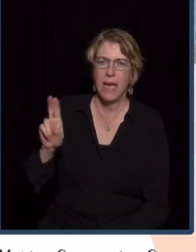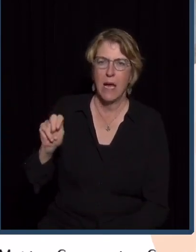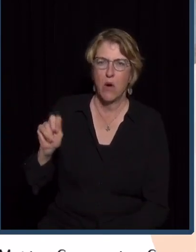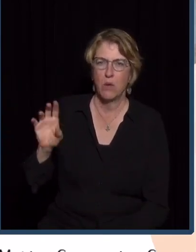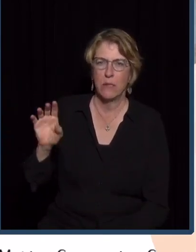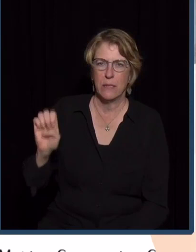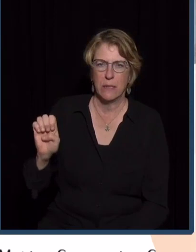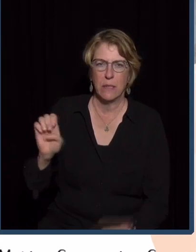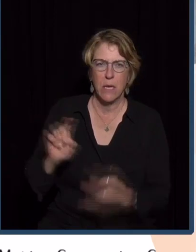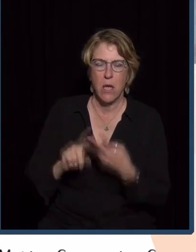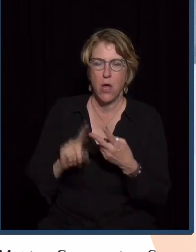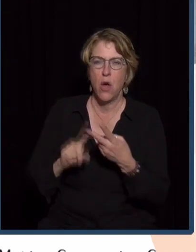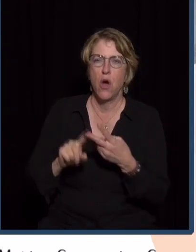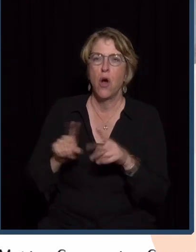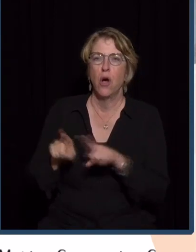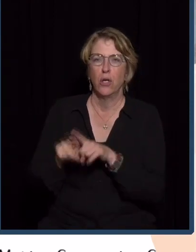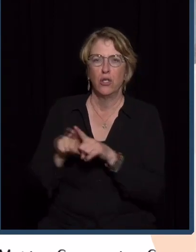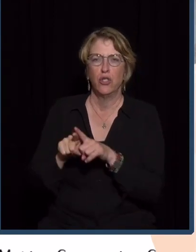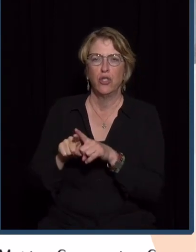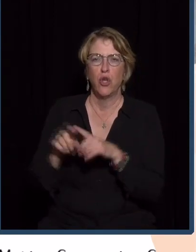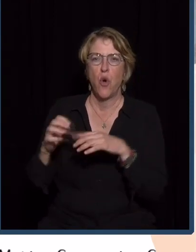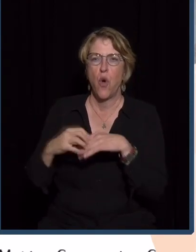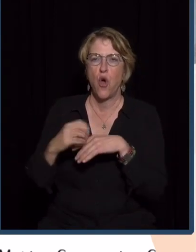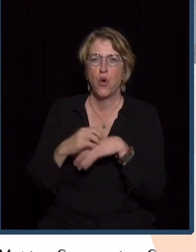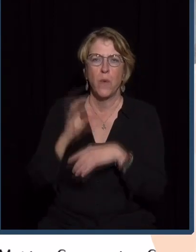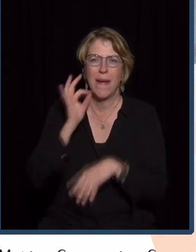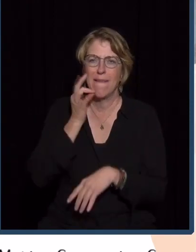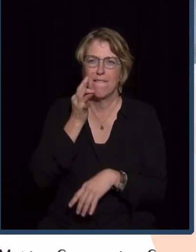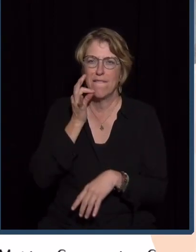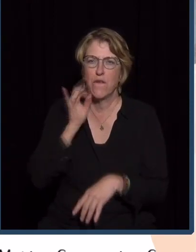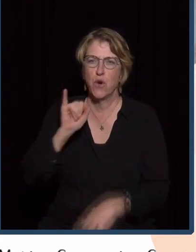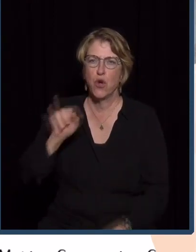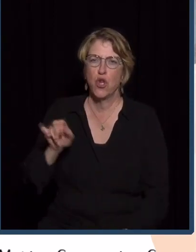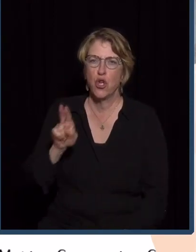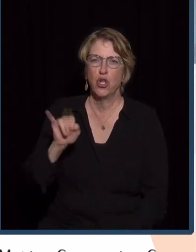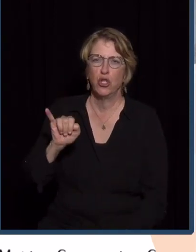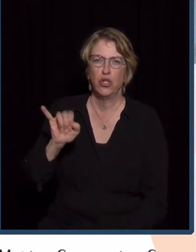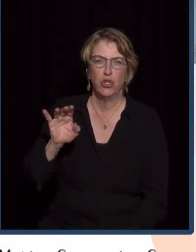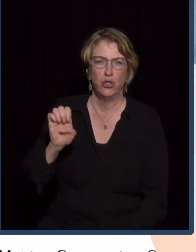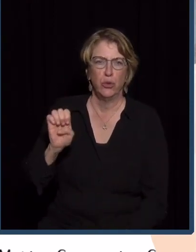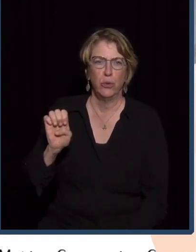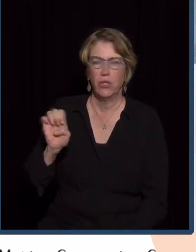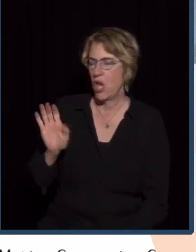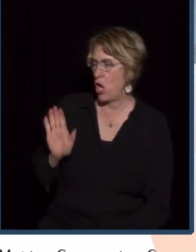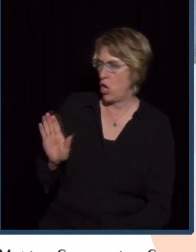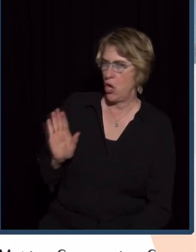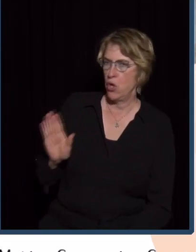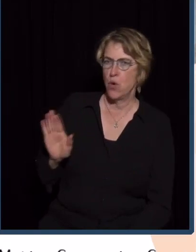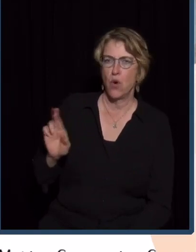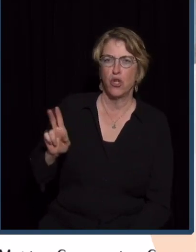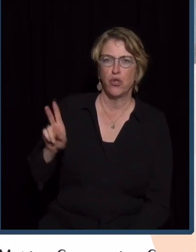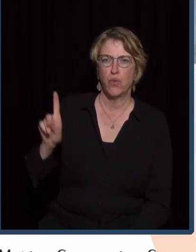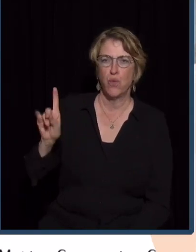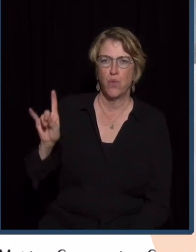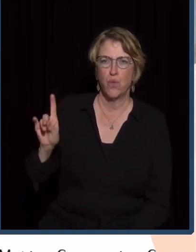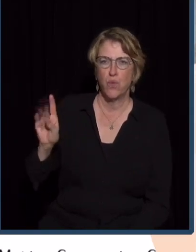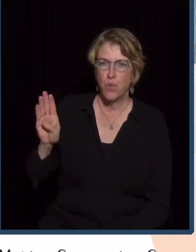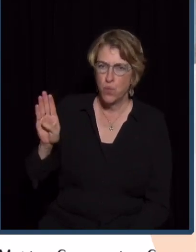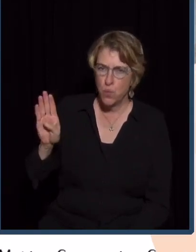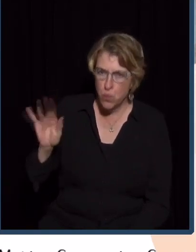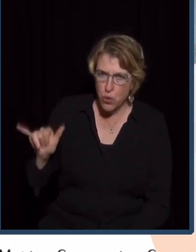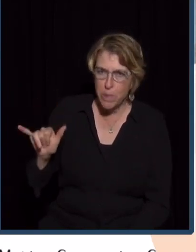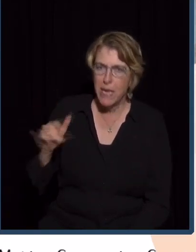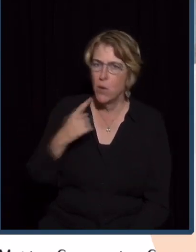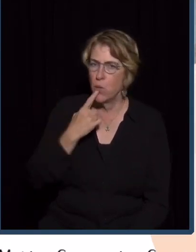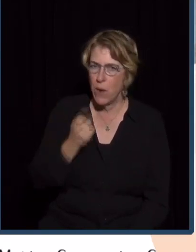ounces of grapefruit juice. Yours is ruby red, so it'll look a little bit different, but Trust it. Trust it. It's grapefruit juice.